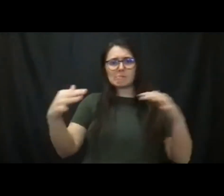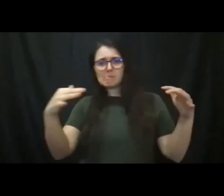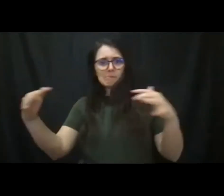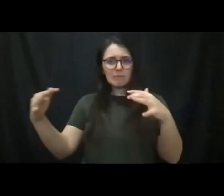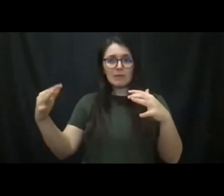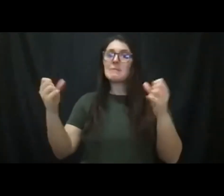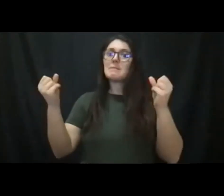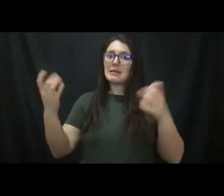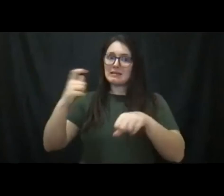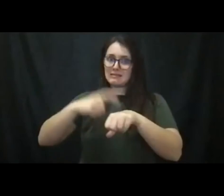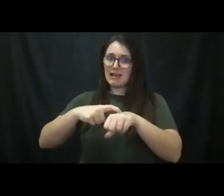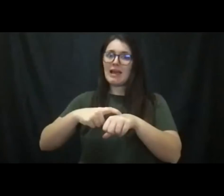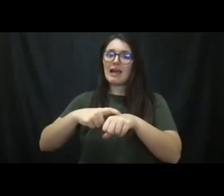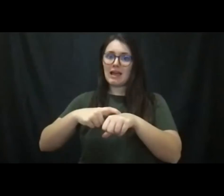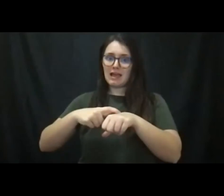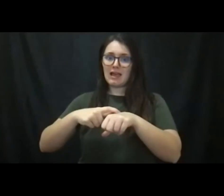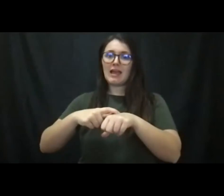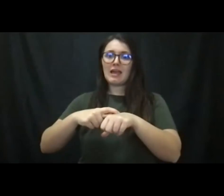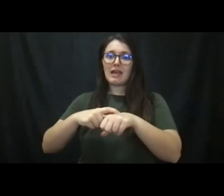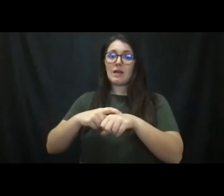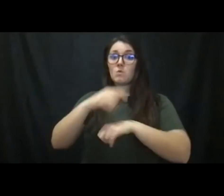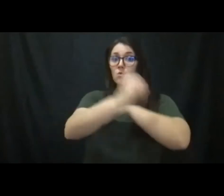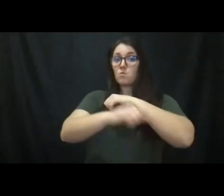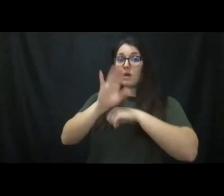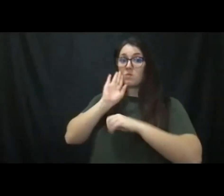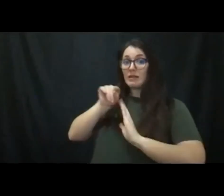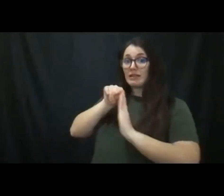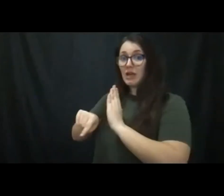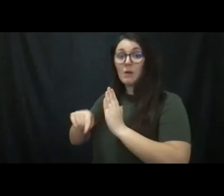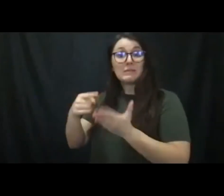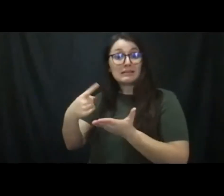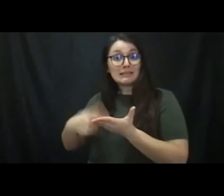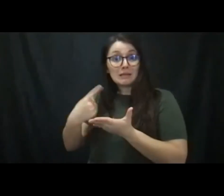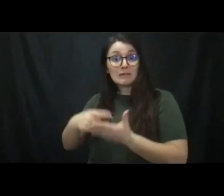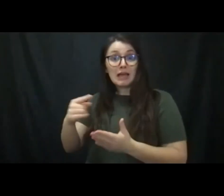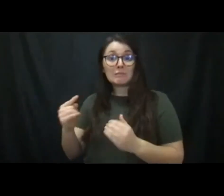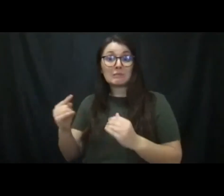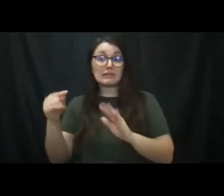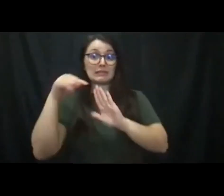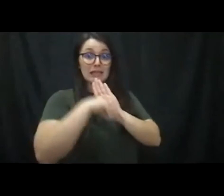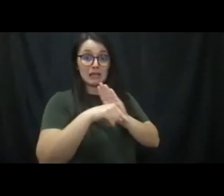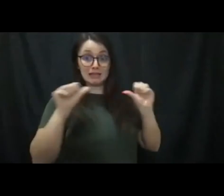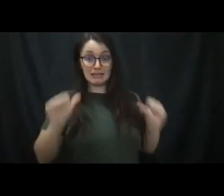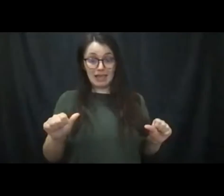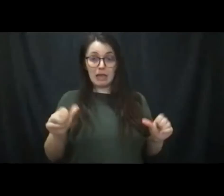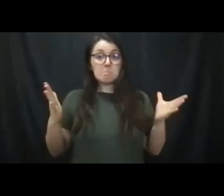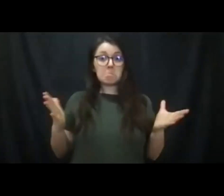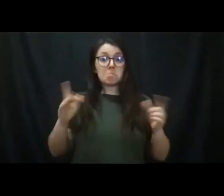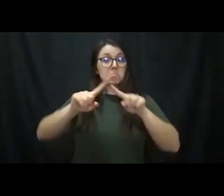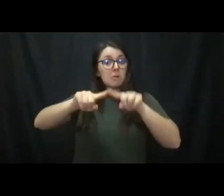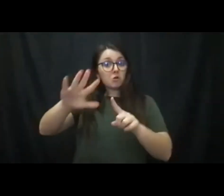the squid kills, or the sperm whale kills the squid, but sometimes the squid kills the sperm whale. So depending how you look at